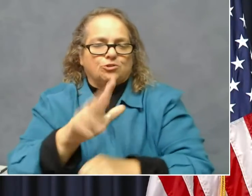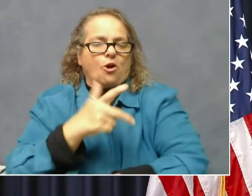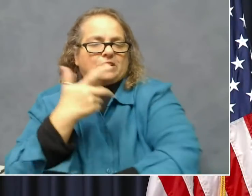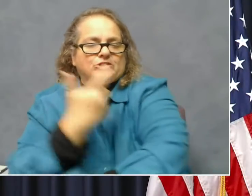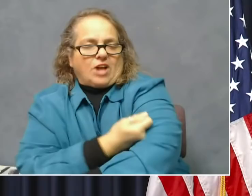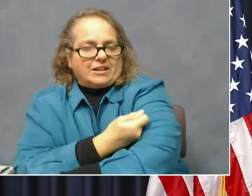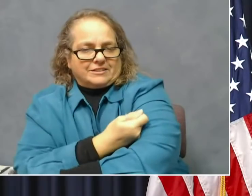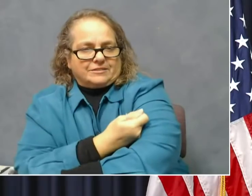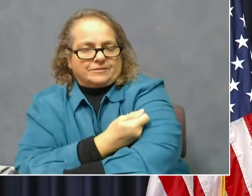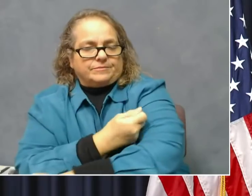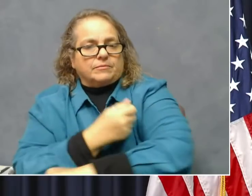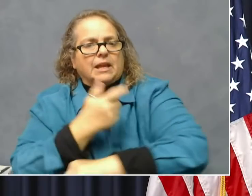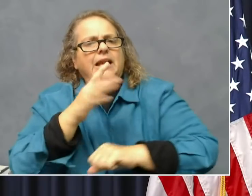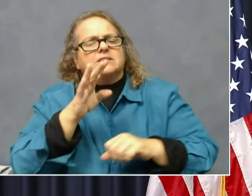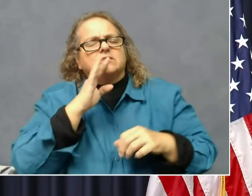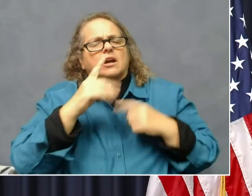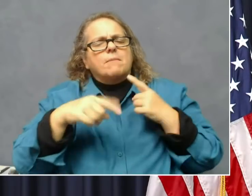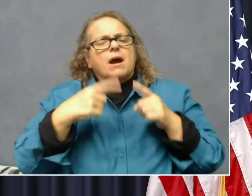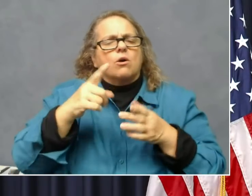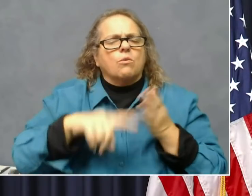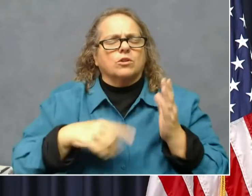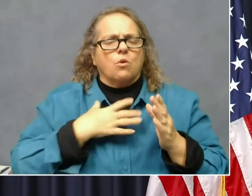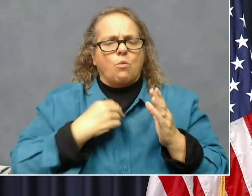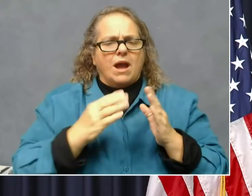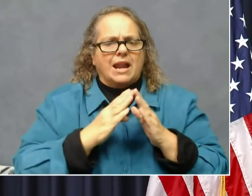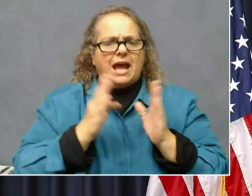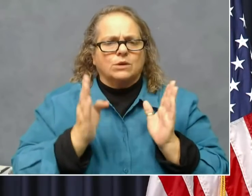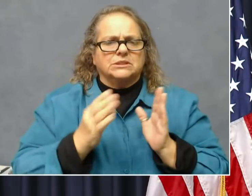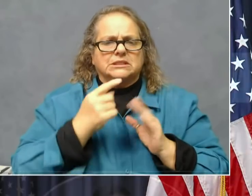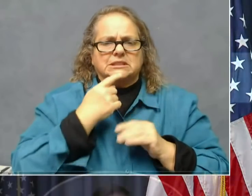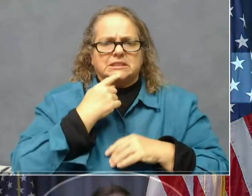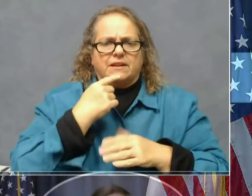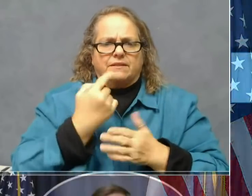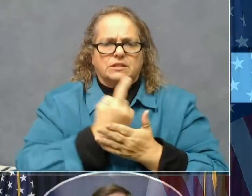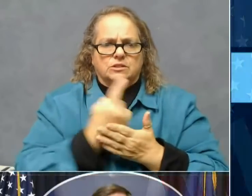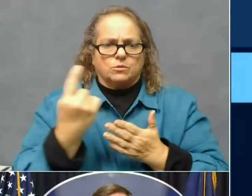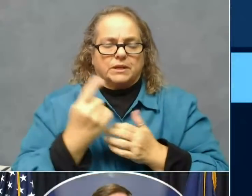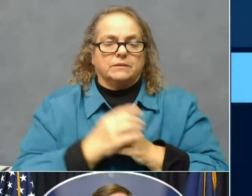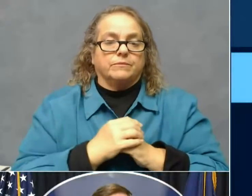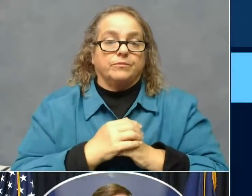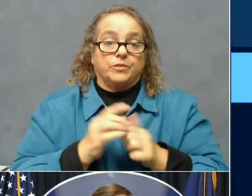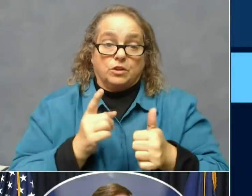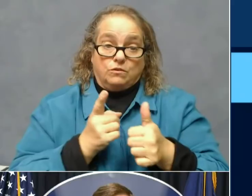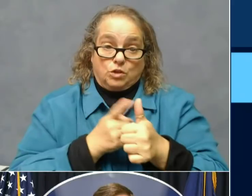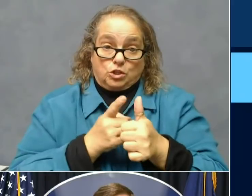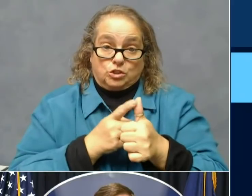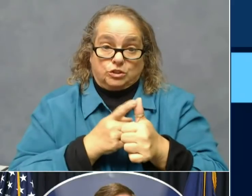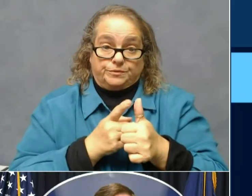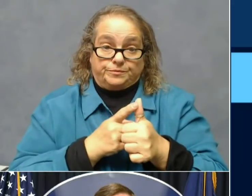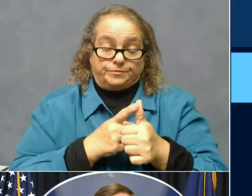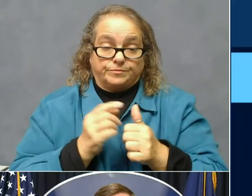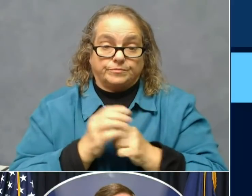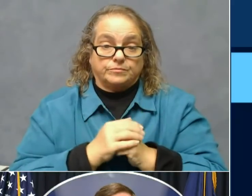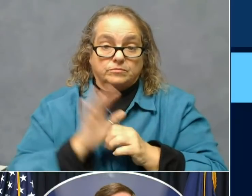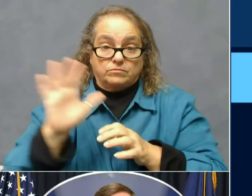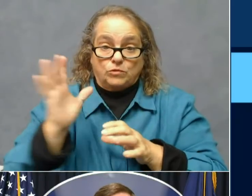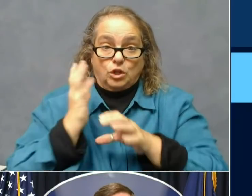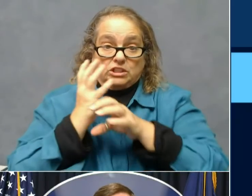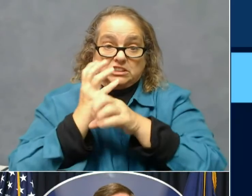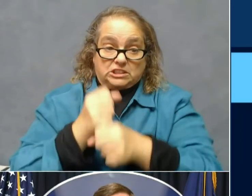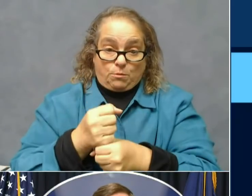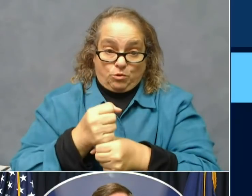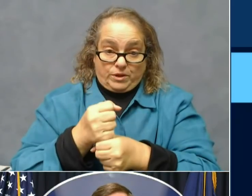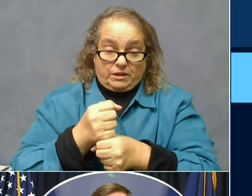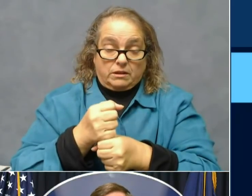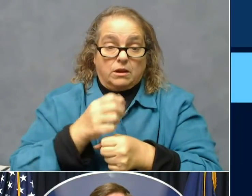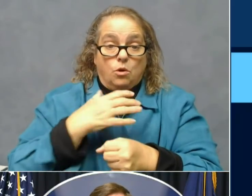the White House report this week says. First, in their summary, the White House Coronavirus